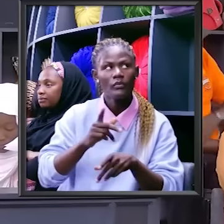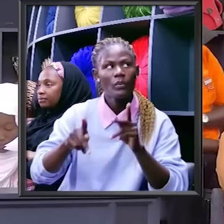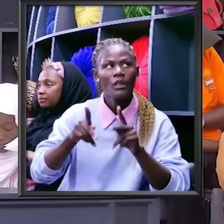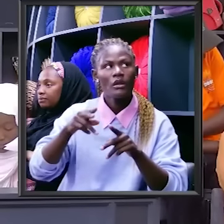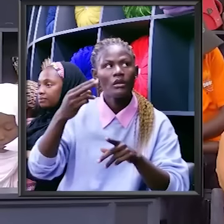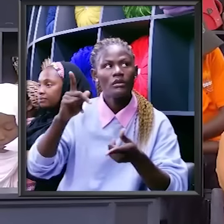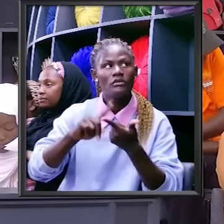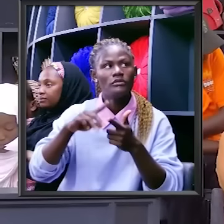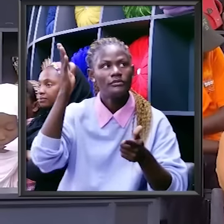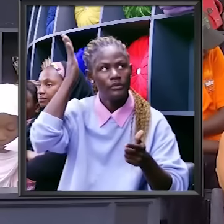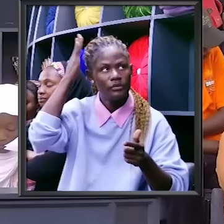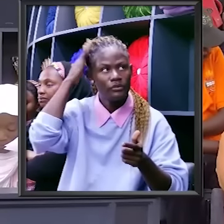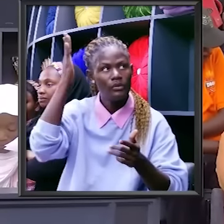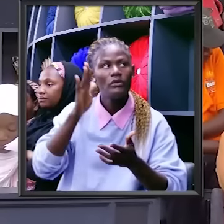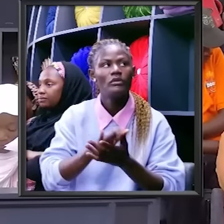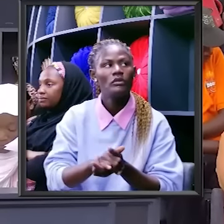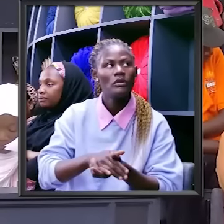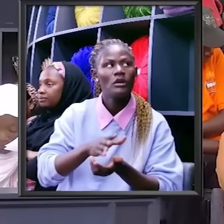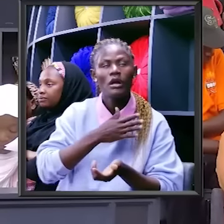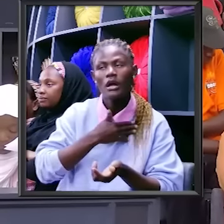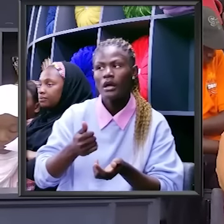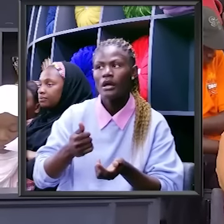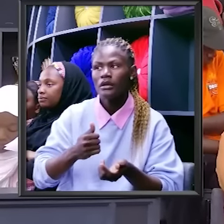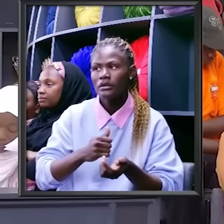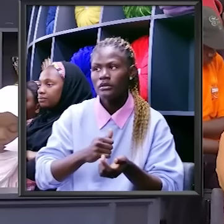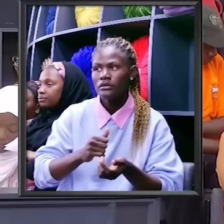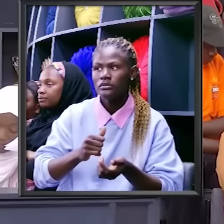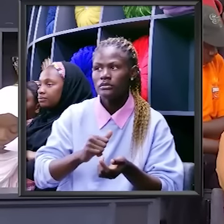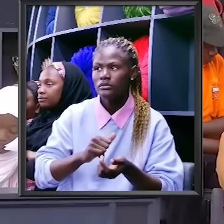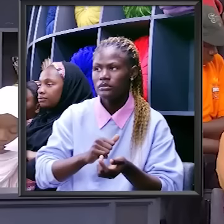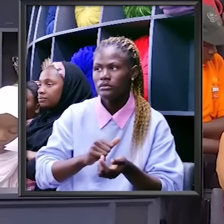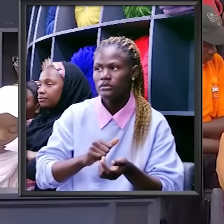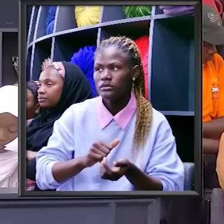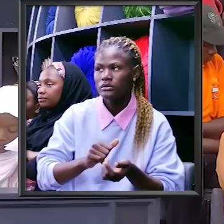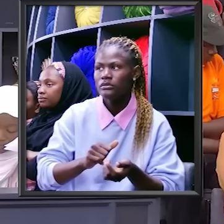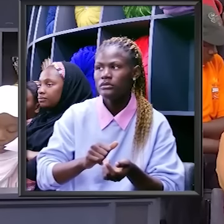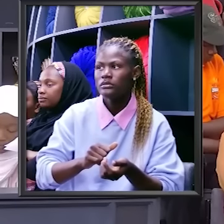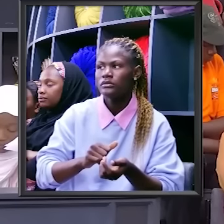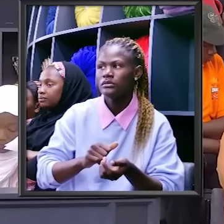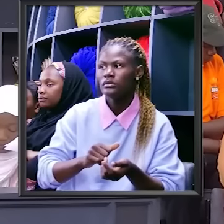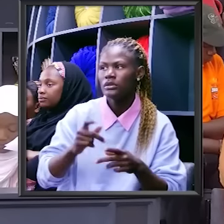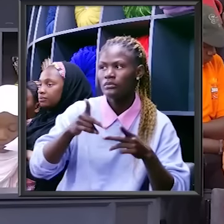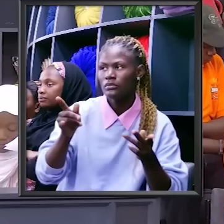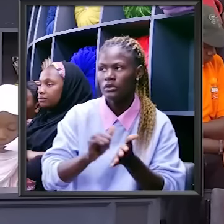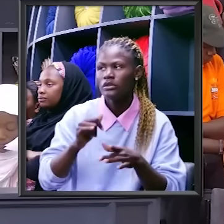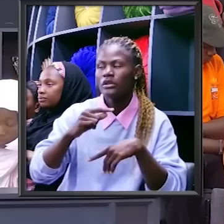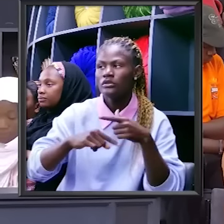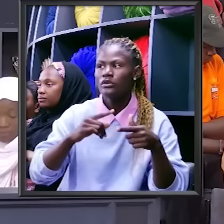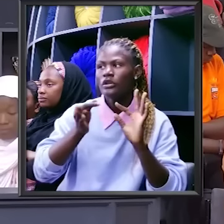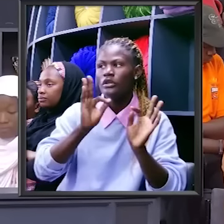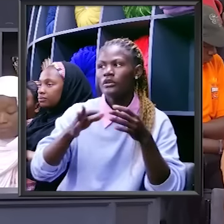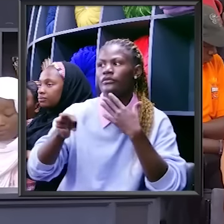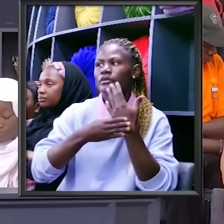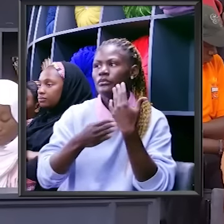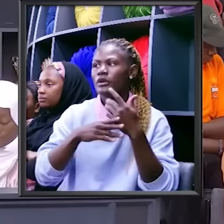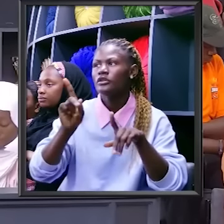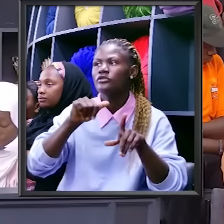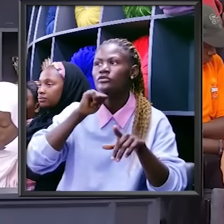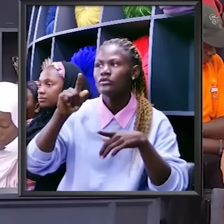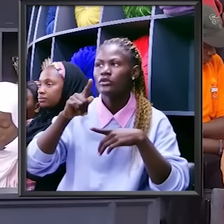Yeah. Now the city, in fact, from even the place where you go, now them go talk, say if this bank no agree respond to you, come. Go